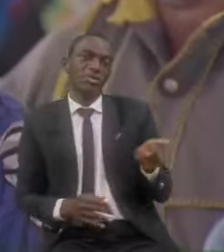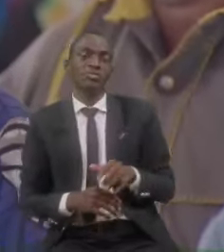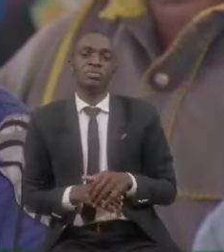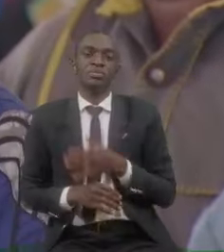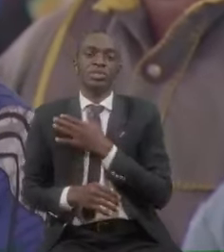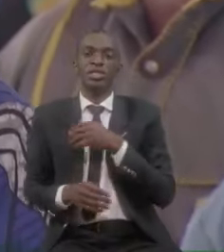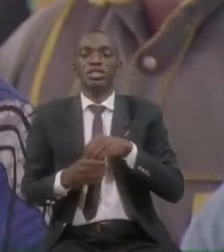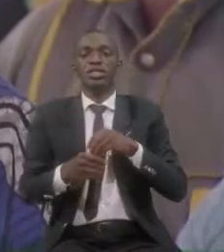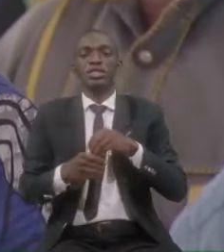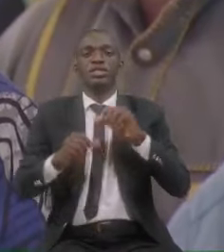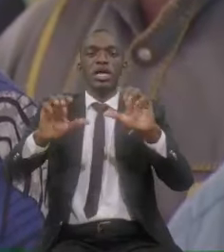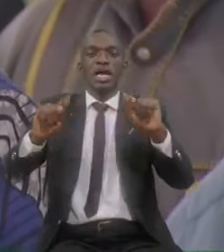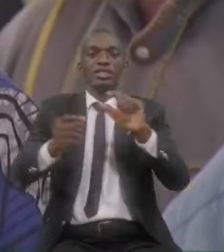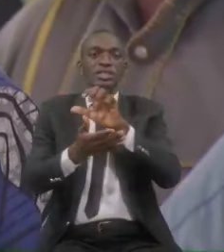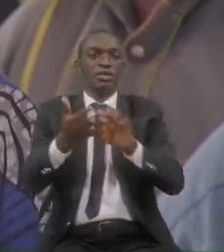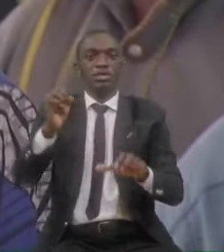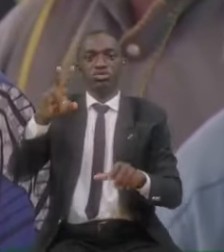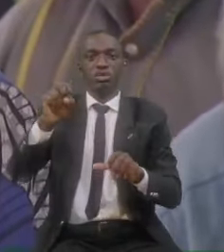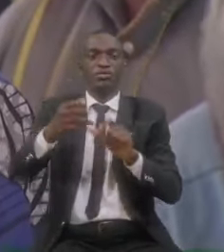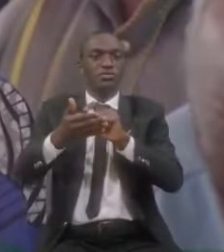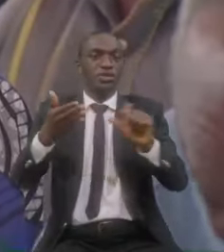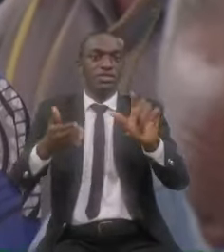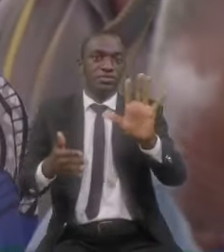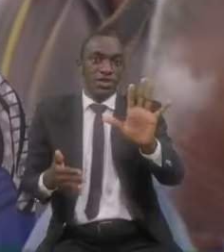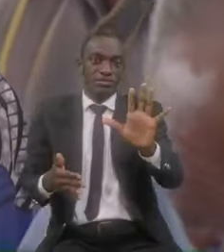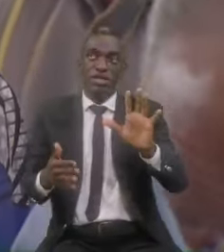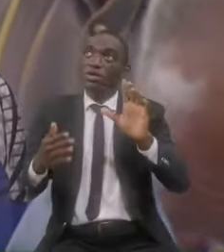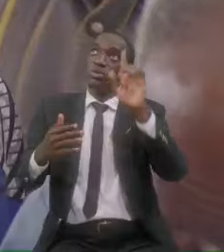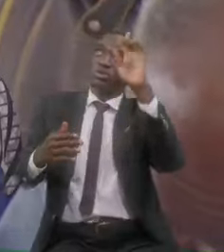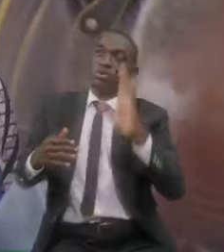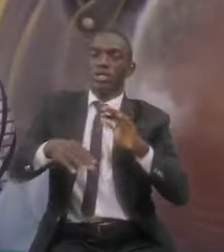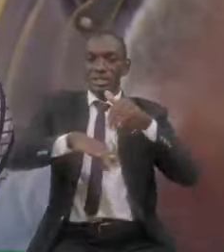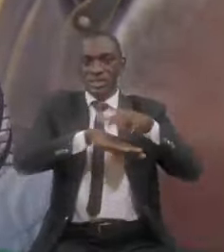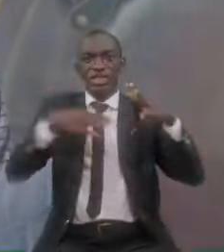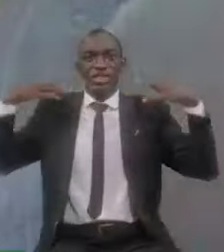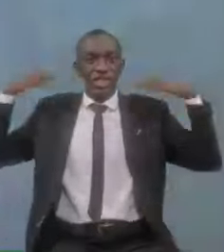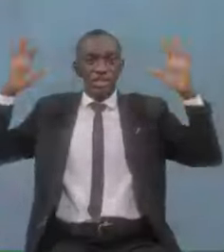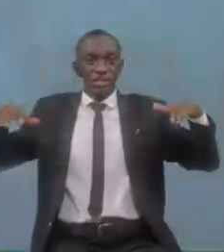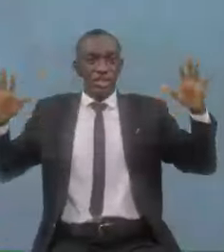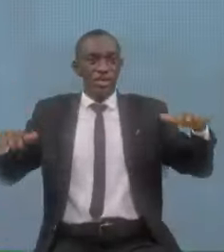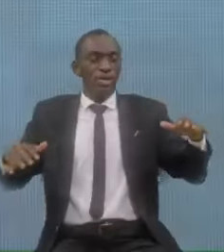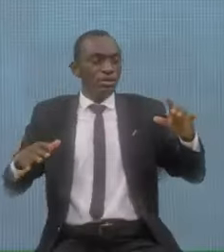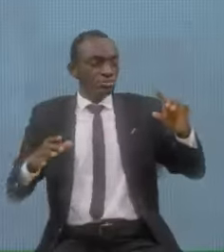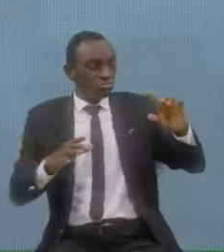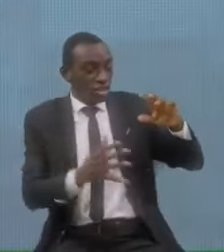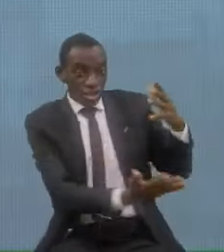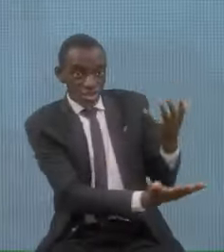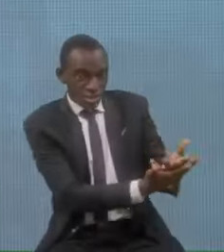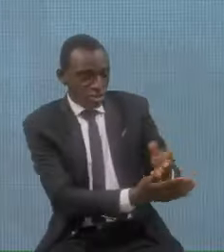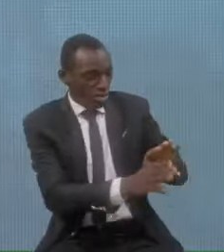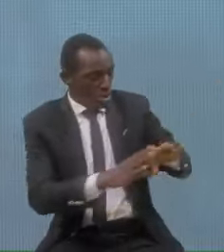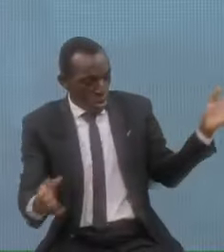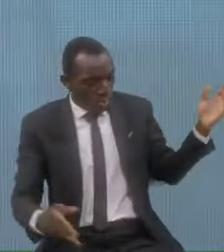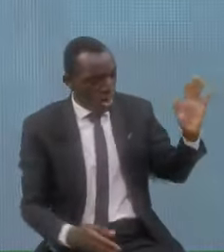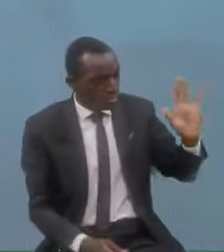an angel and tapped him. And he rose up. Put on your sandals. He put